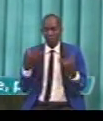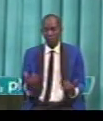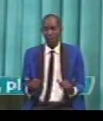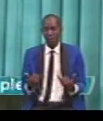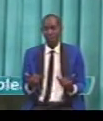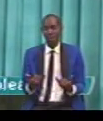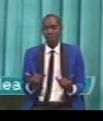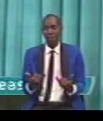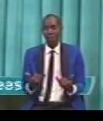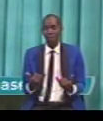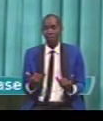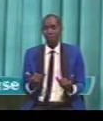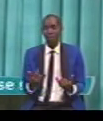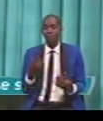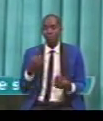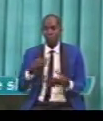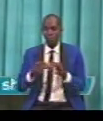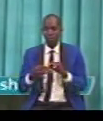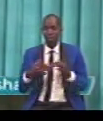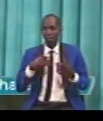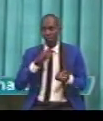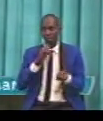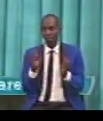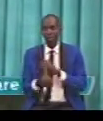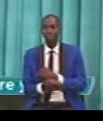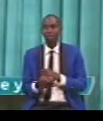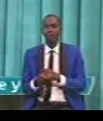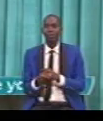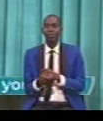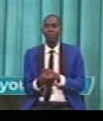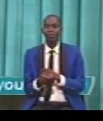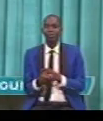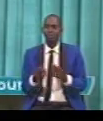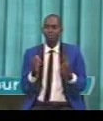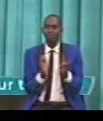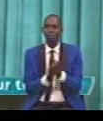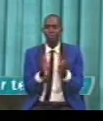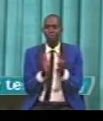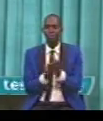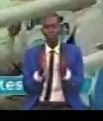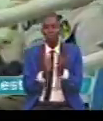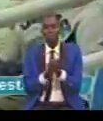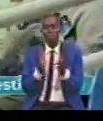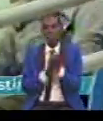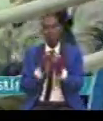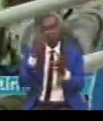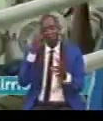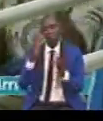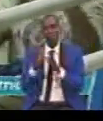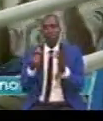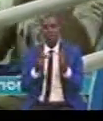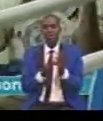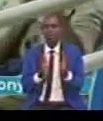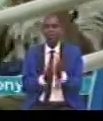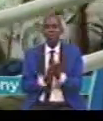night, the story has changed. Amen. Jam those hands together for the Lord.